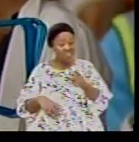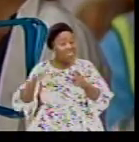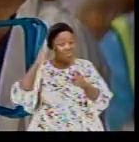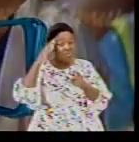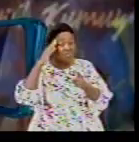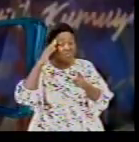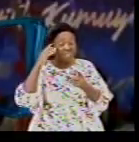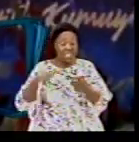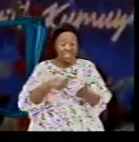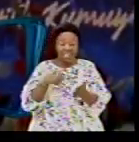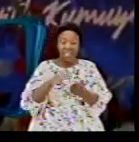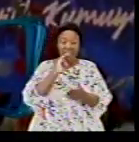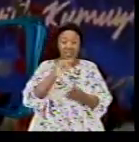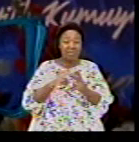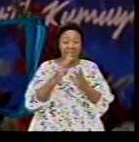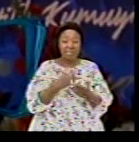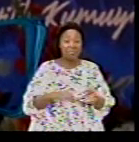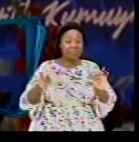addresses.